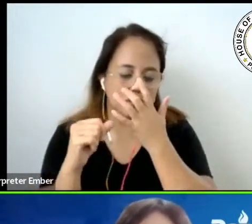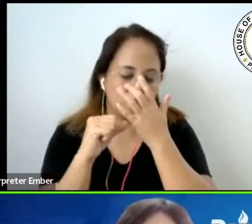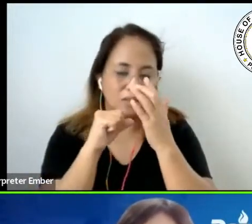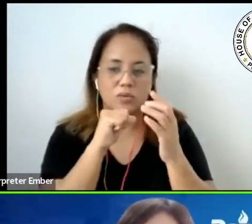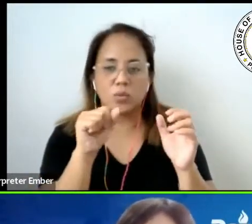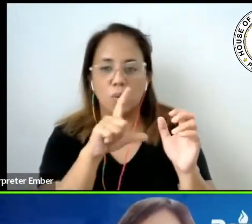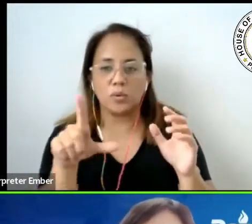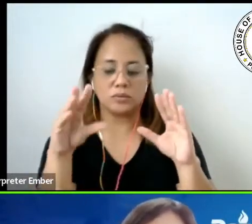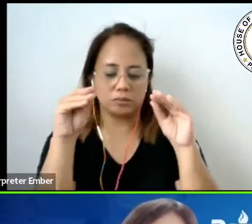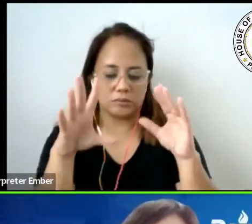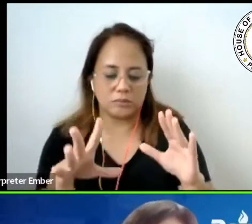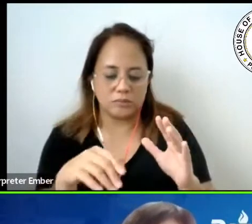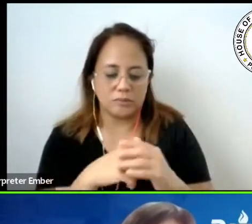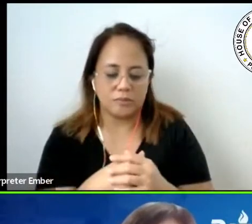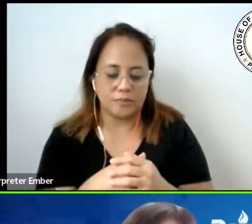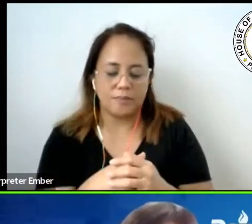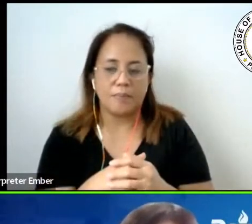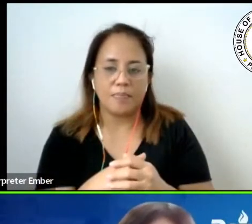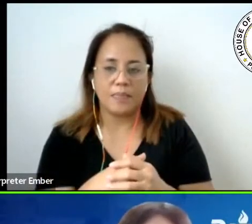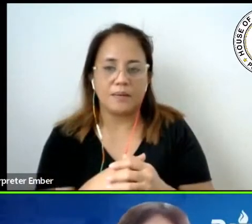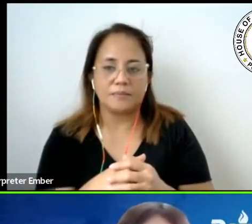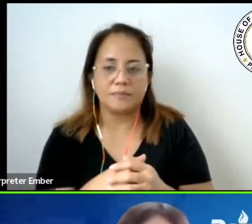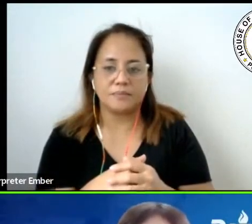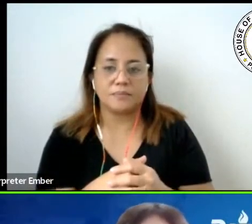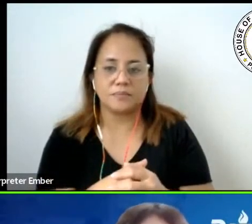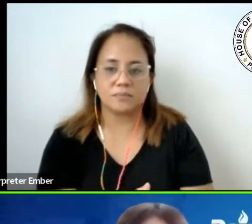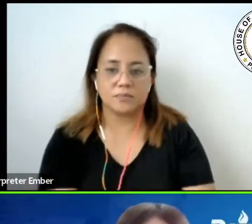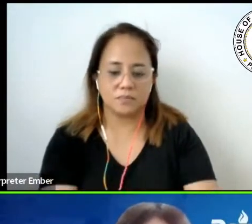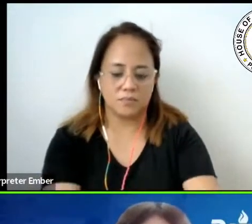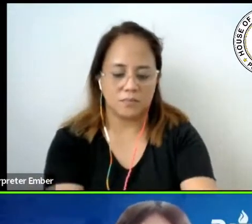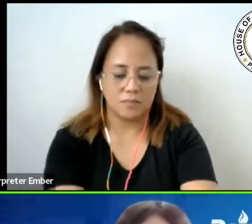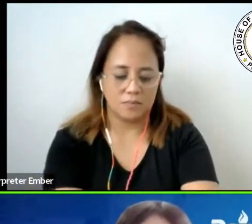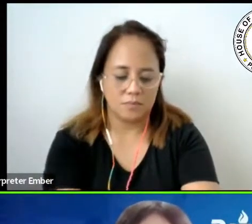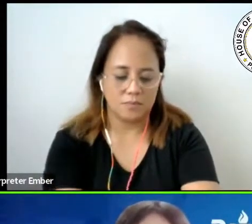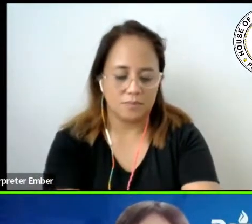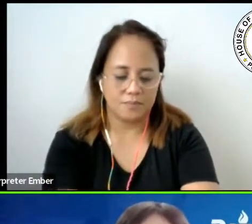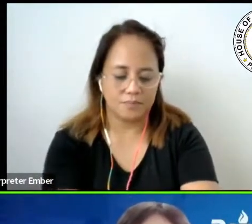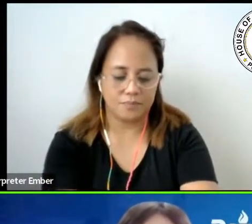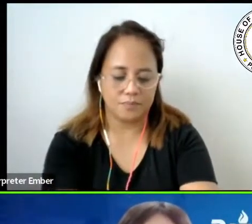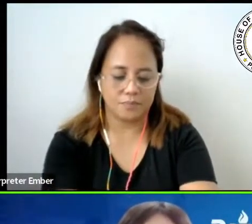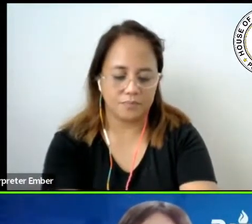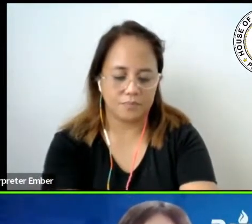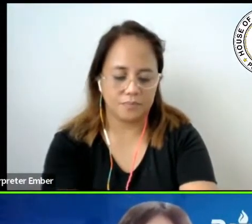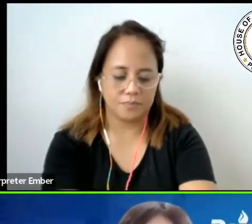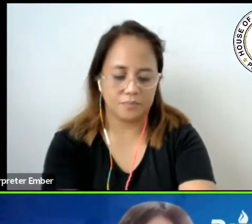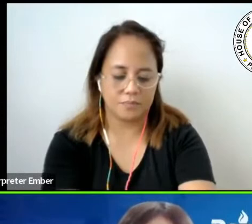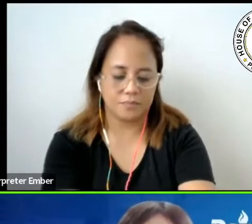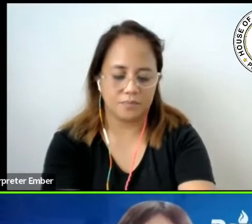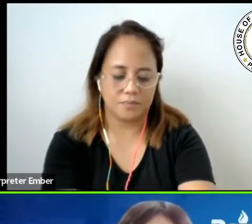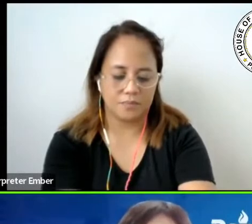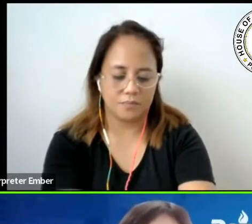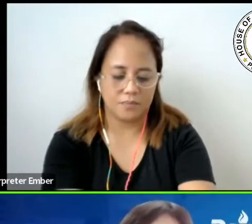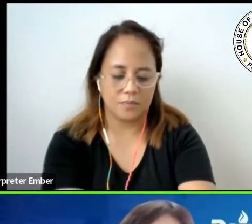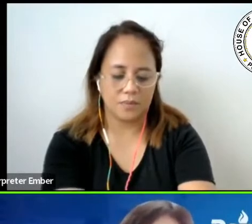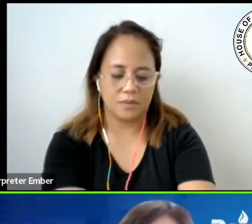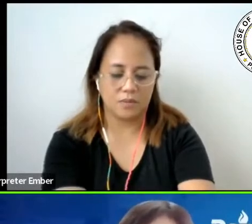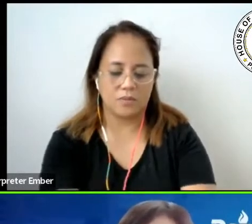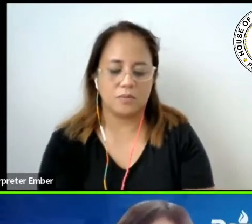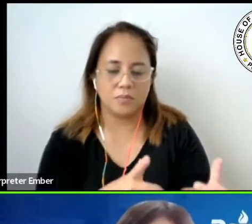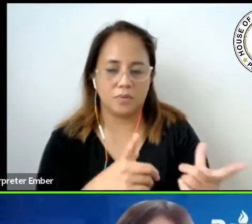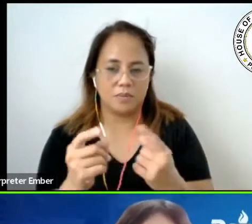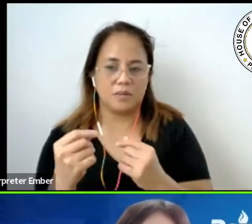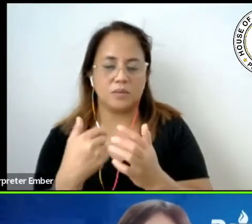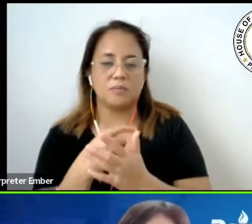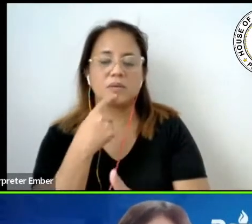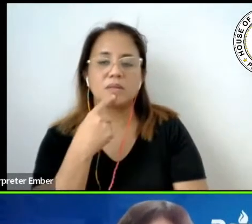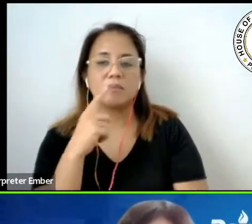the teachers speak the Kankanae language. Some are Ilocano, and that's another problem. When it comes to this implementation, as